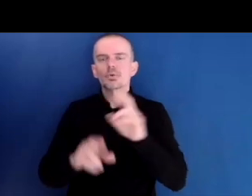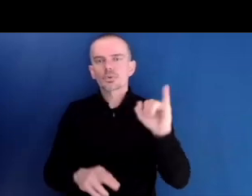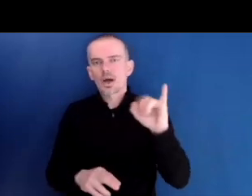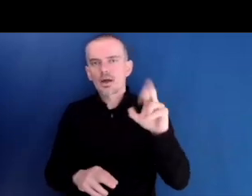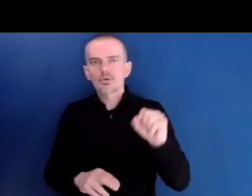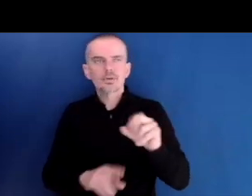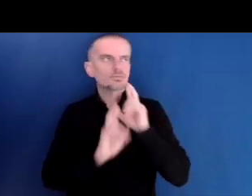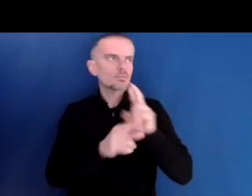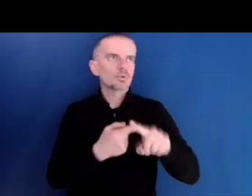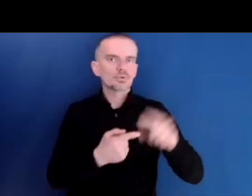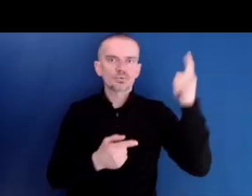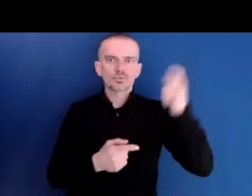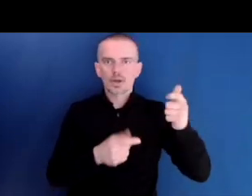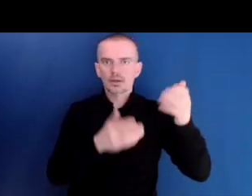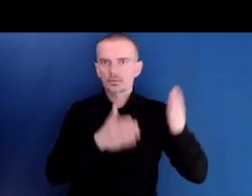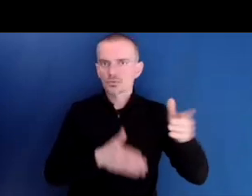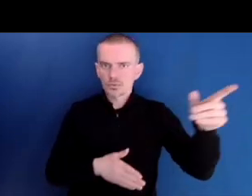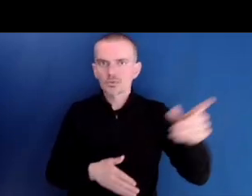definitely worth exploring.